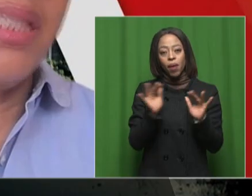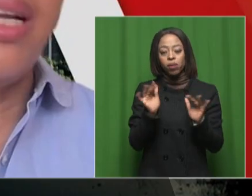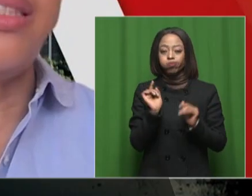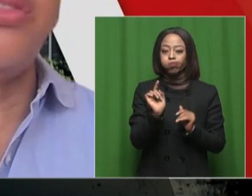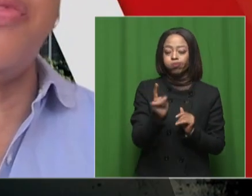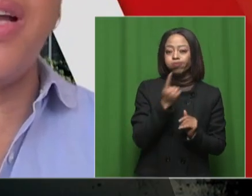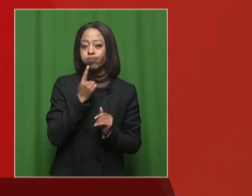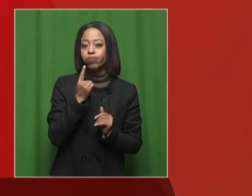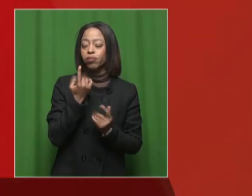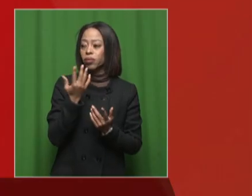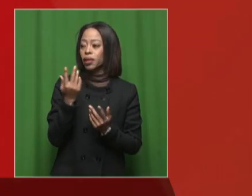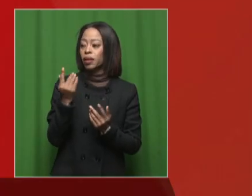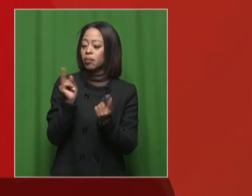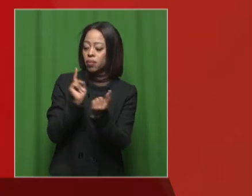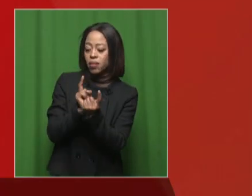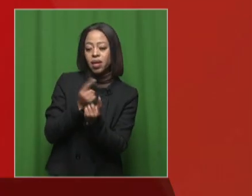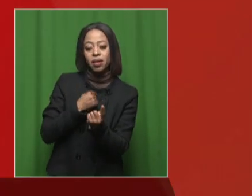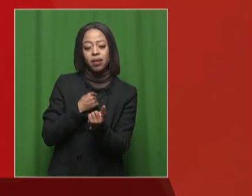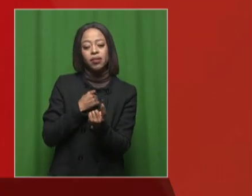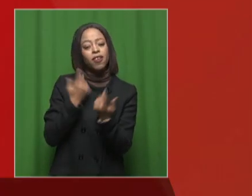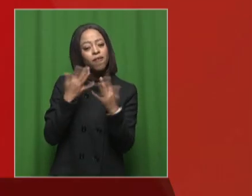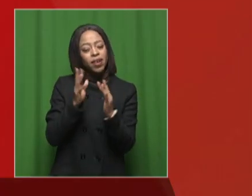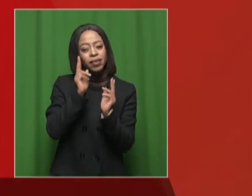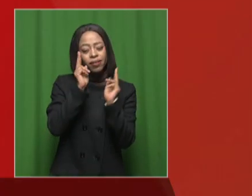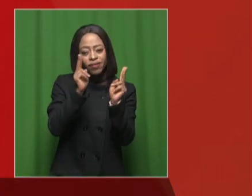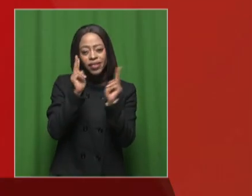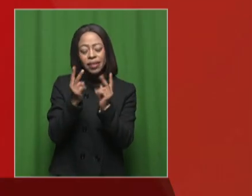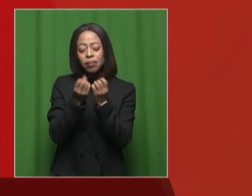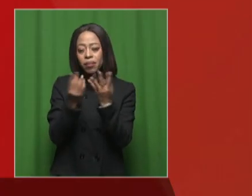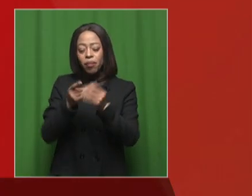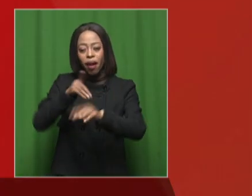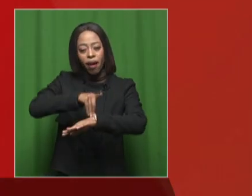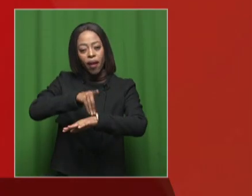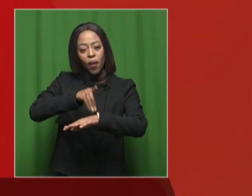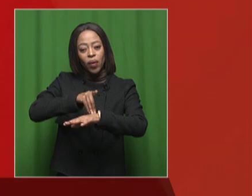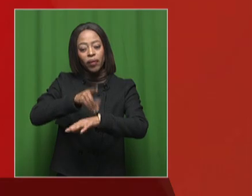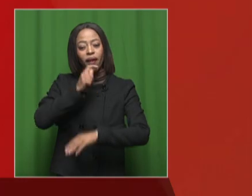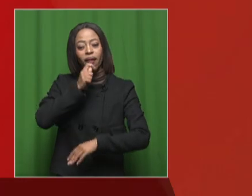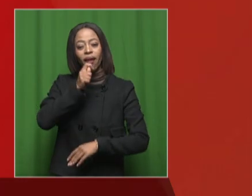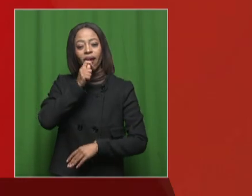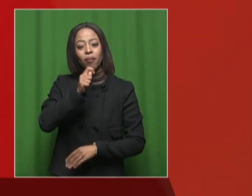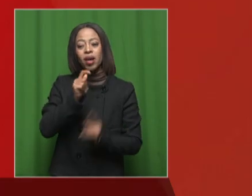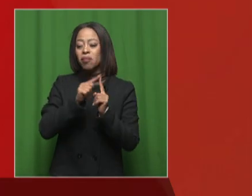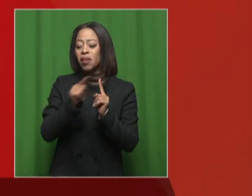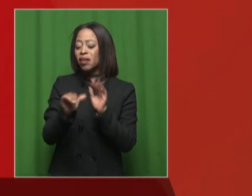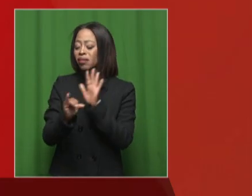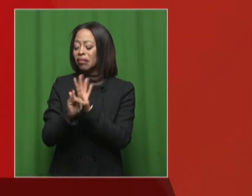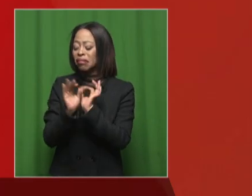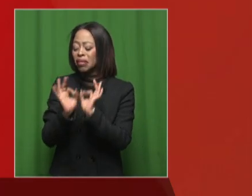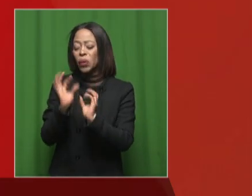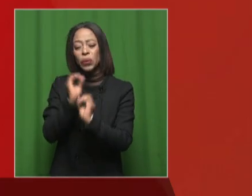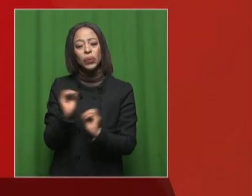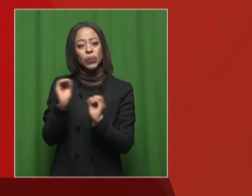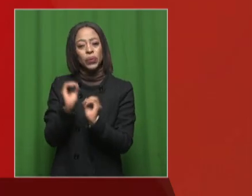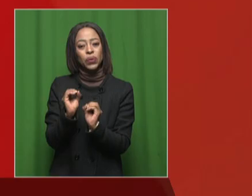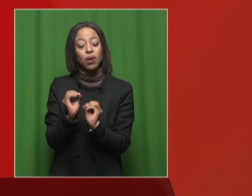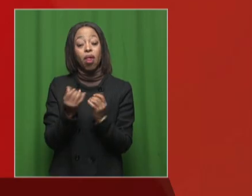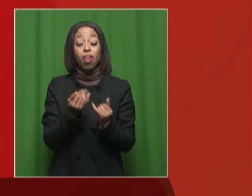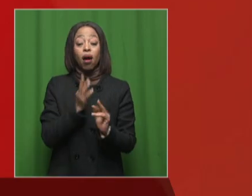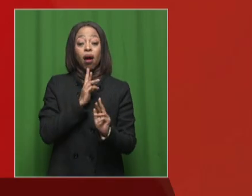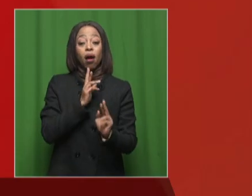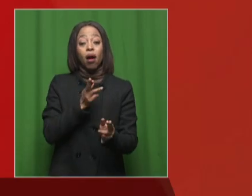and see us and you find that they've been to so many doctors, so many therapists, and the diagnosis is not made. So the answer to your